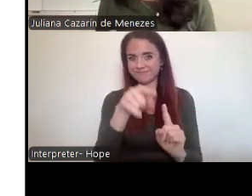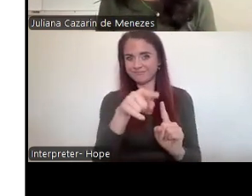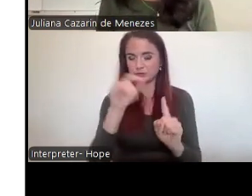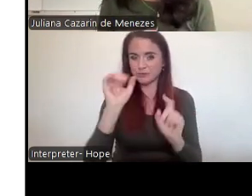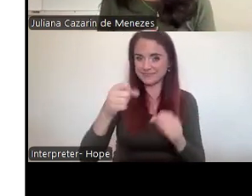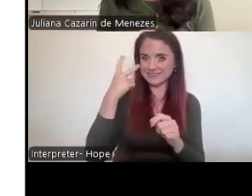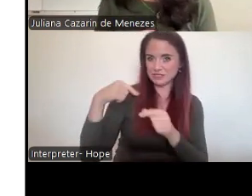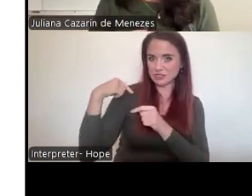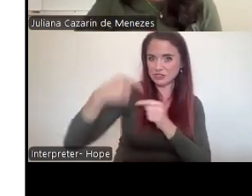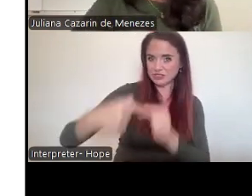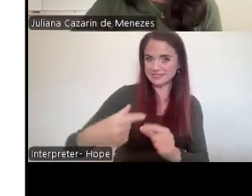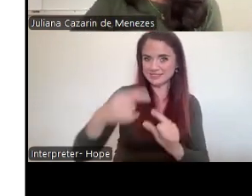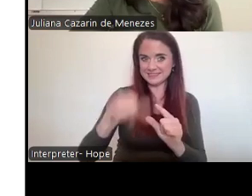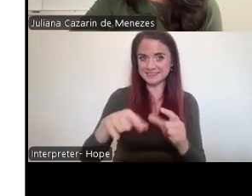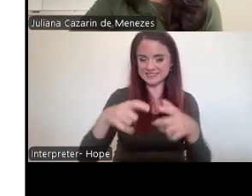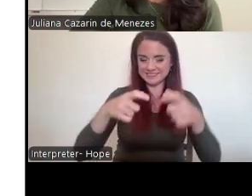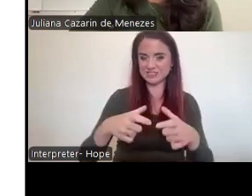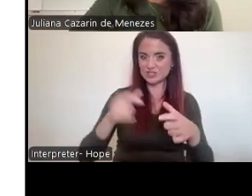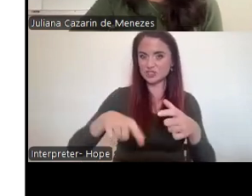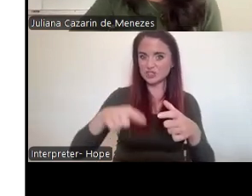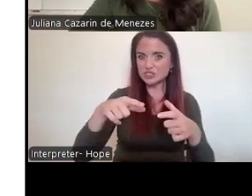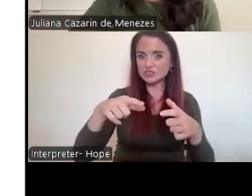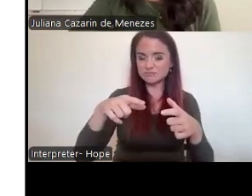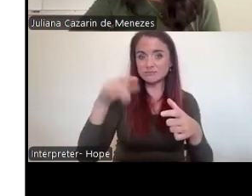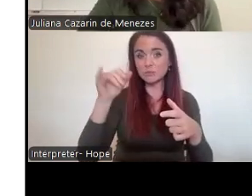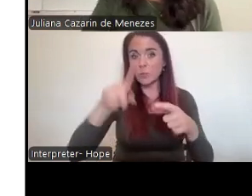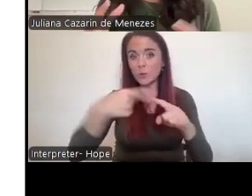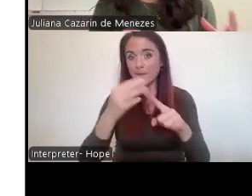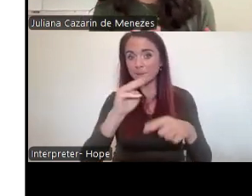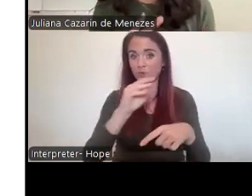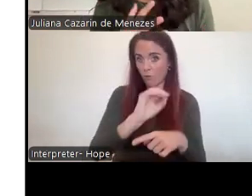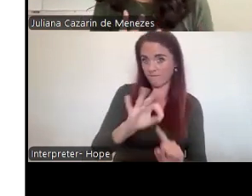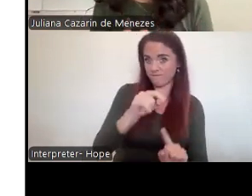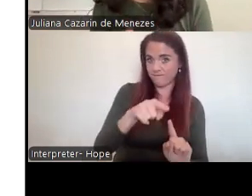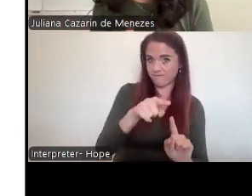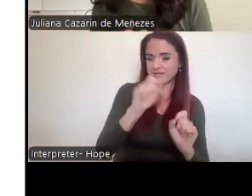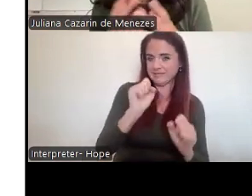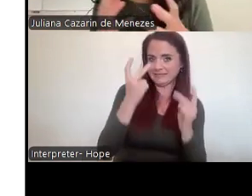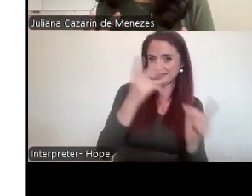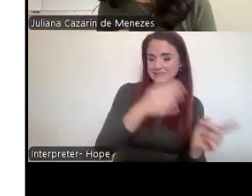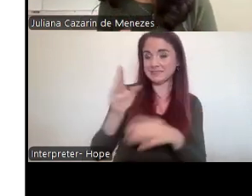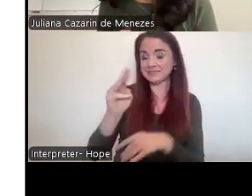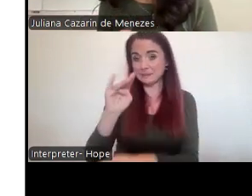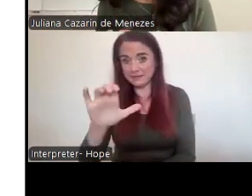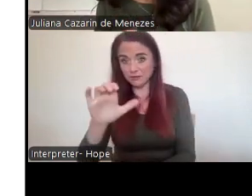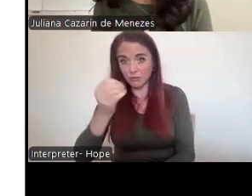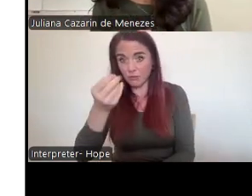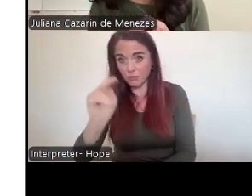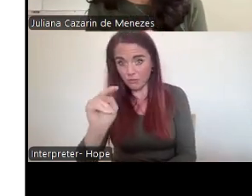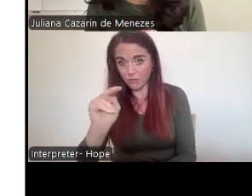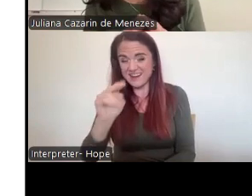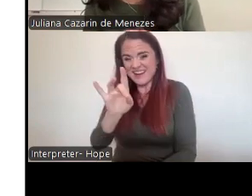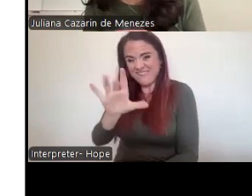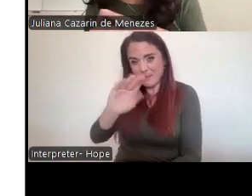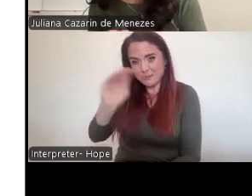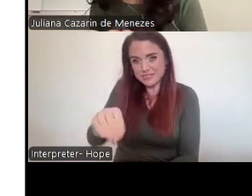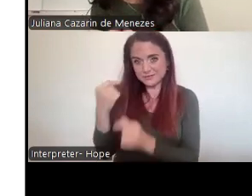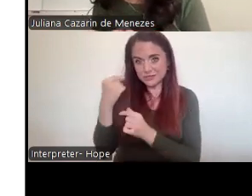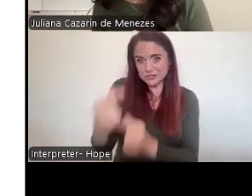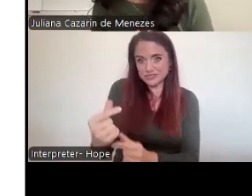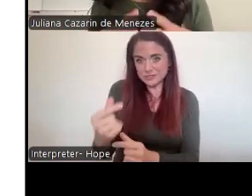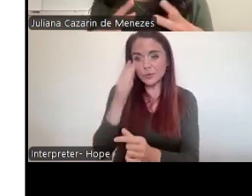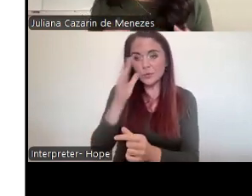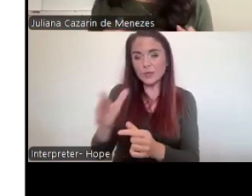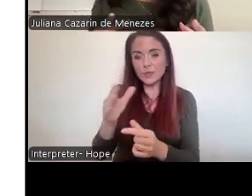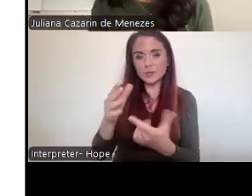cancer cells in the dish. And when we turn meat on, 80% of these, 85% of these genes, they actually lose